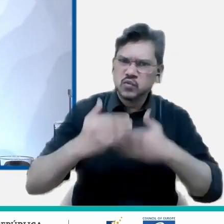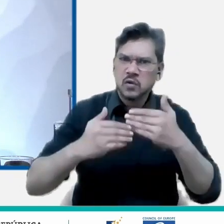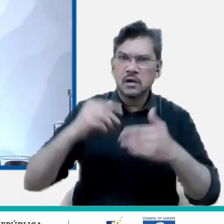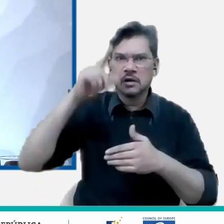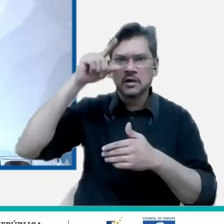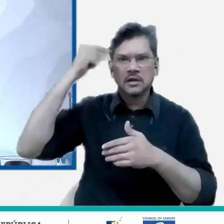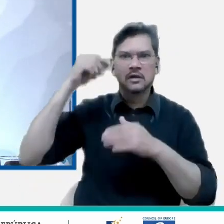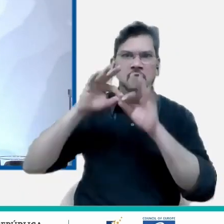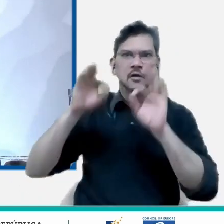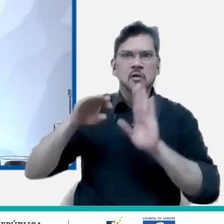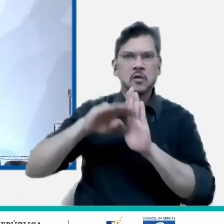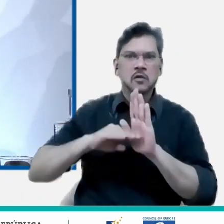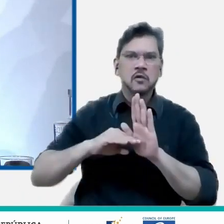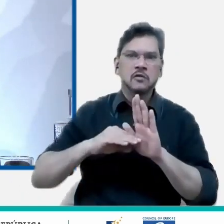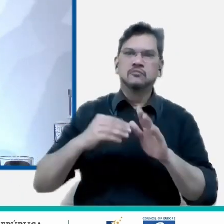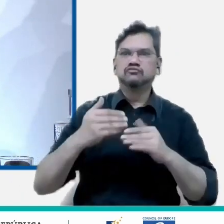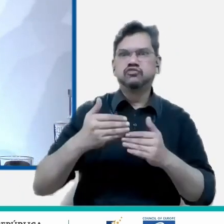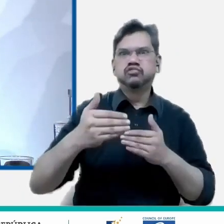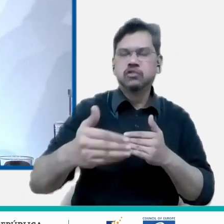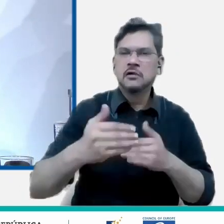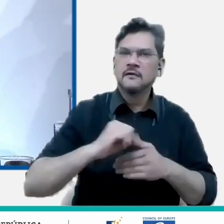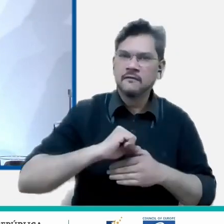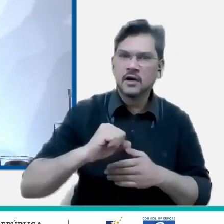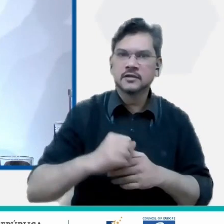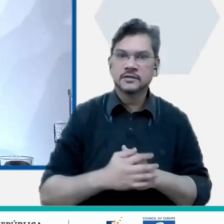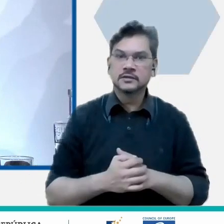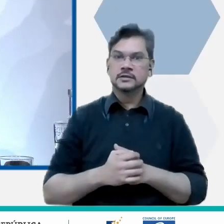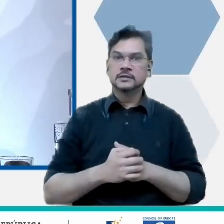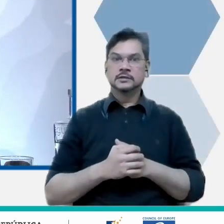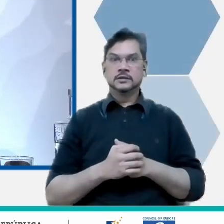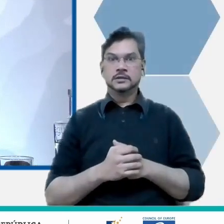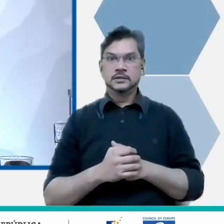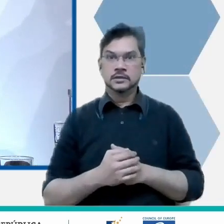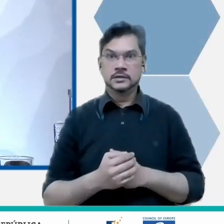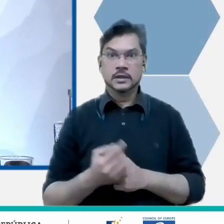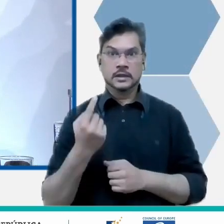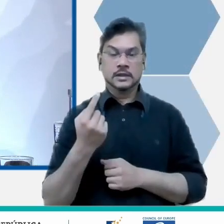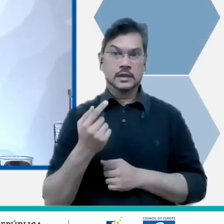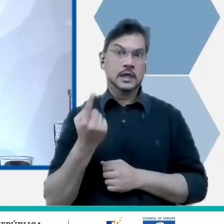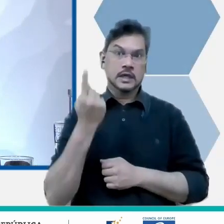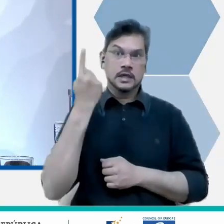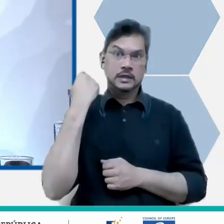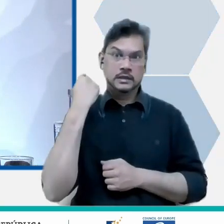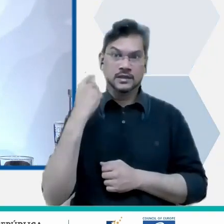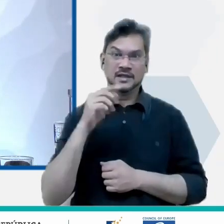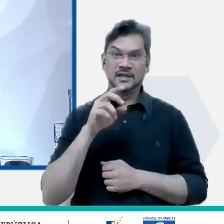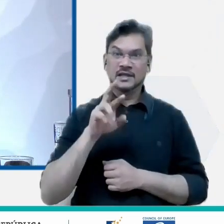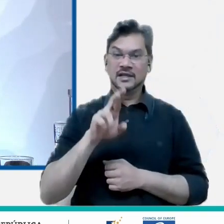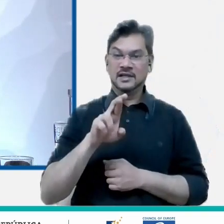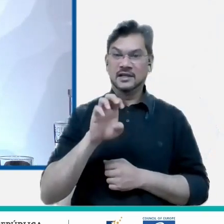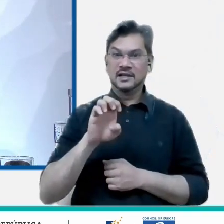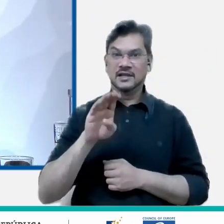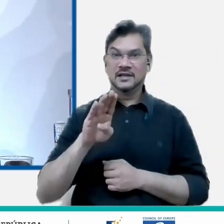is also Rebecca, who made an appeal yesterday to all of us, to ministers, to all participants at the EFDRR, that